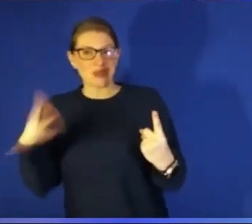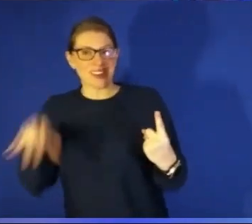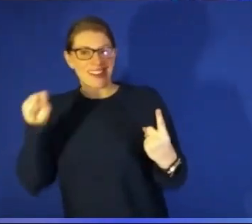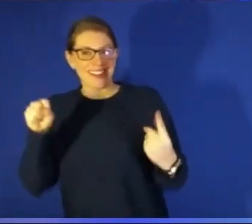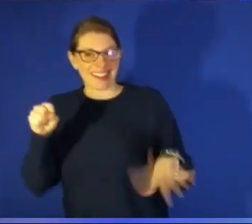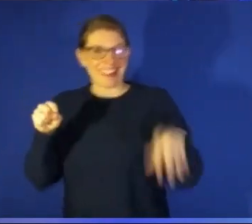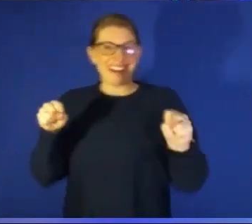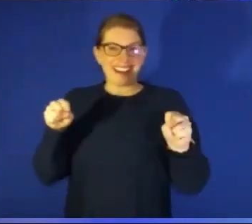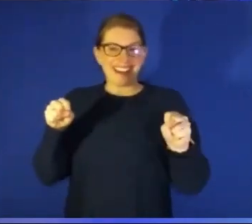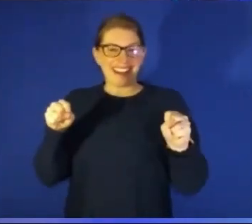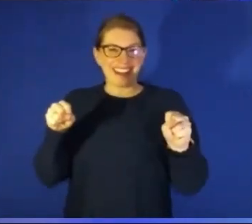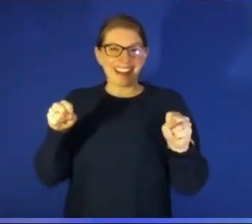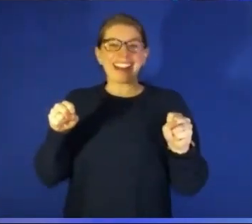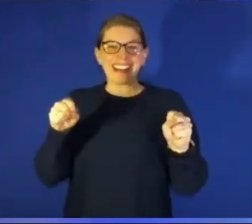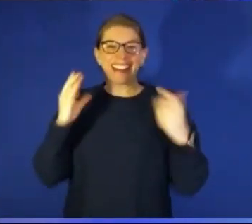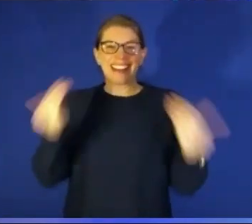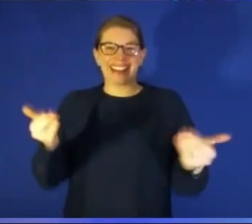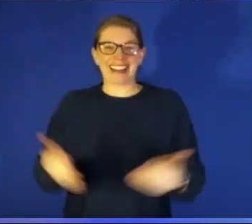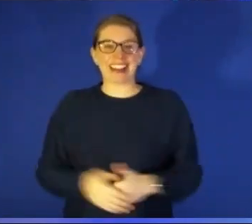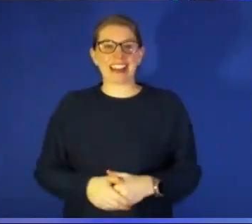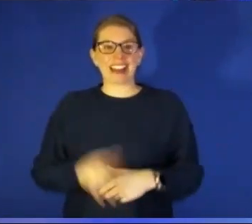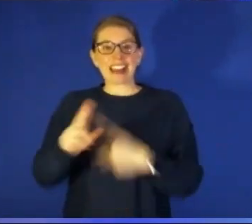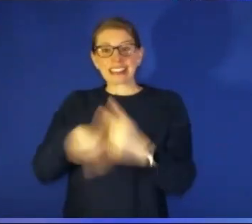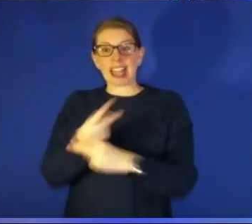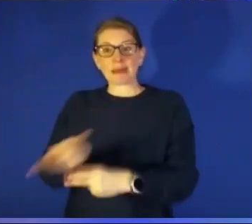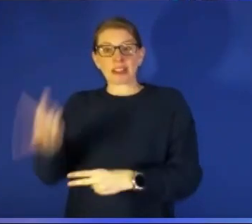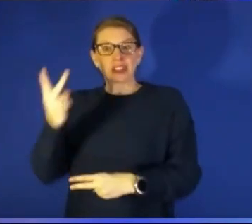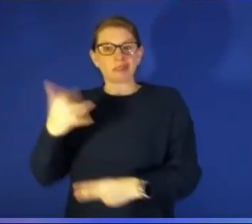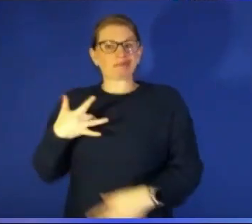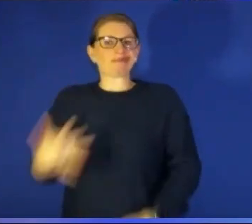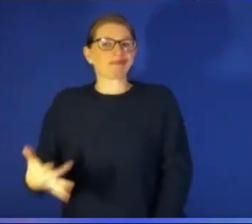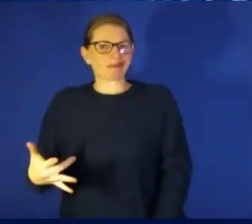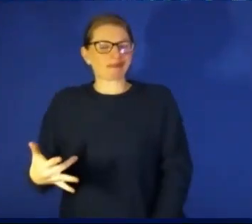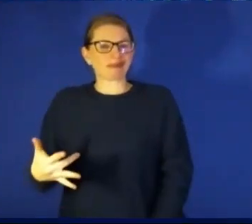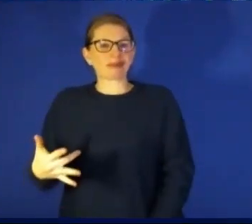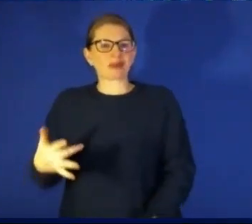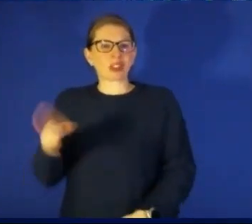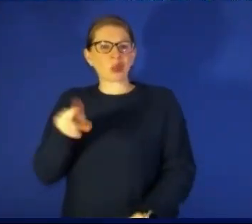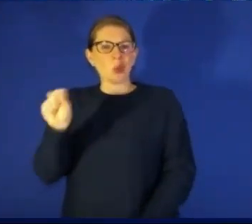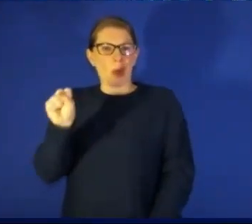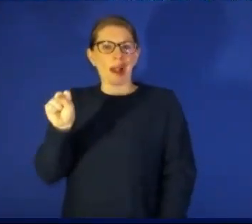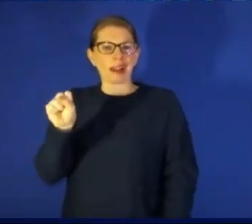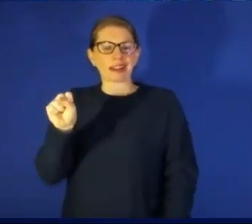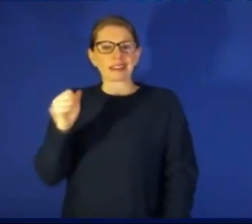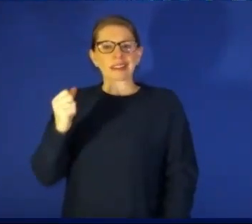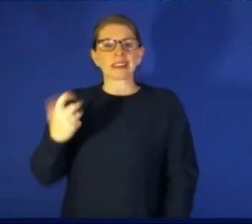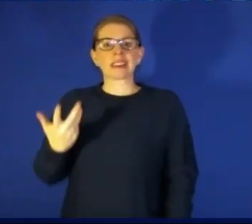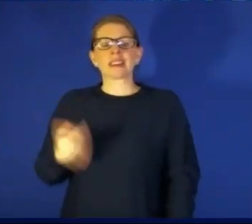and then go for it. So type 2 is the most common form in the United States. It typically